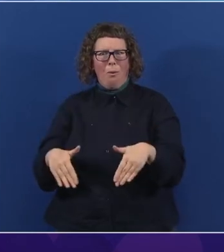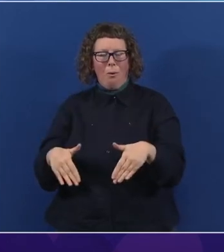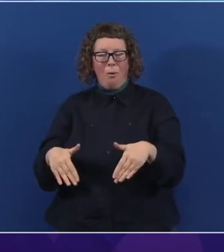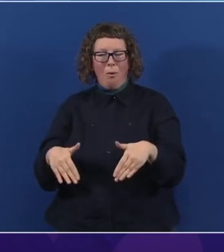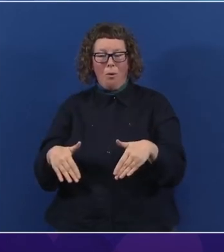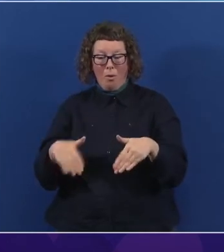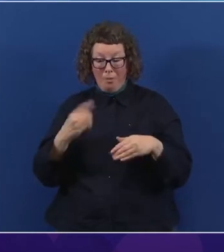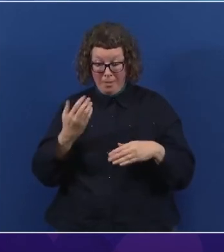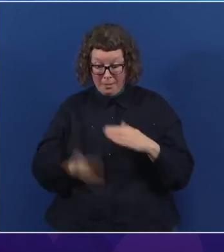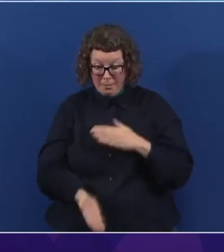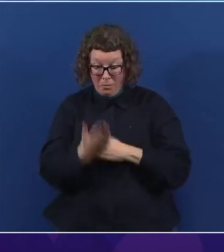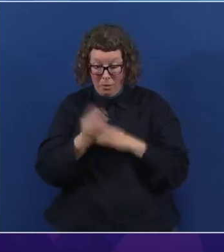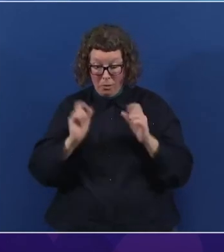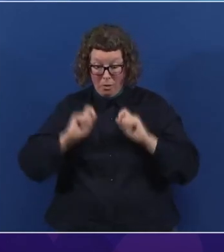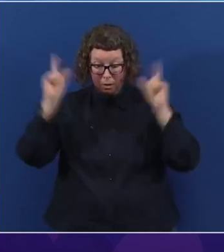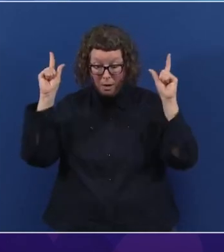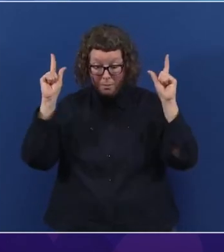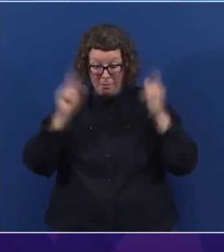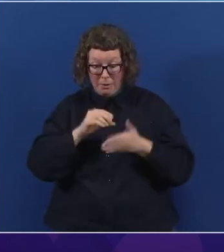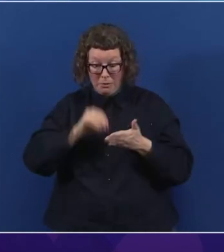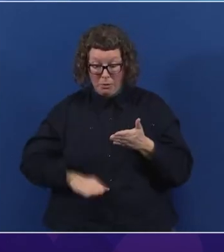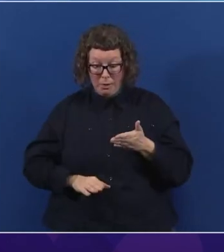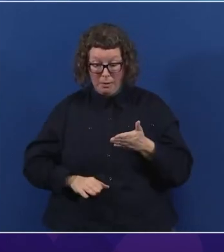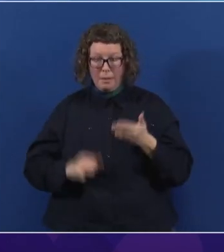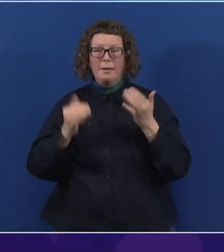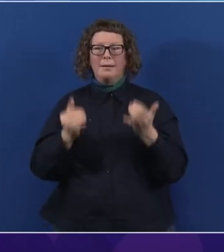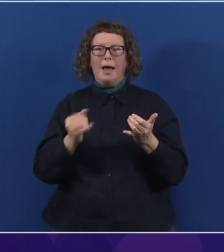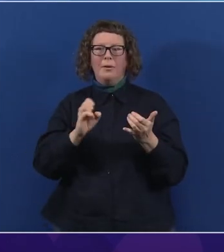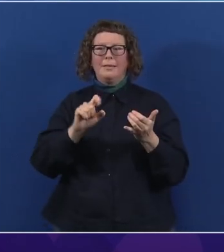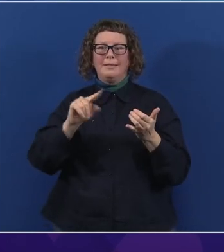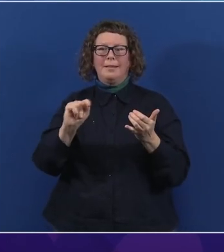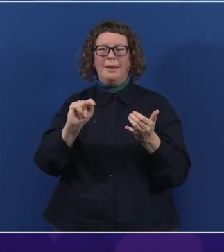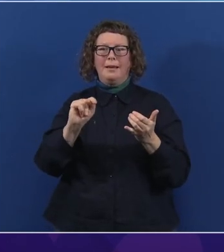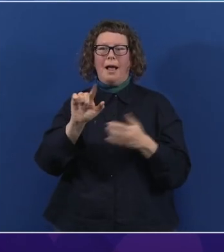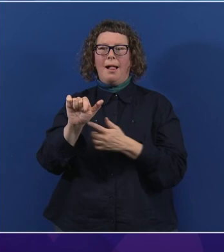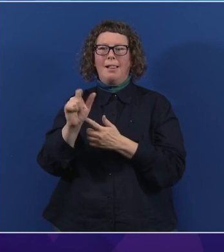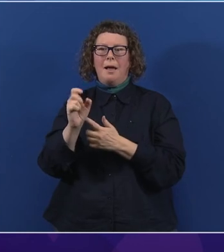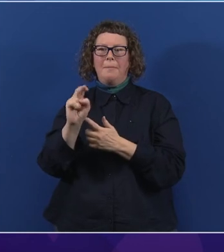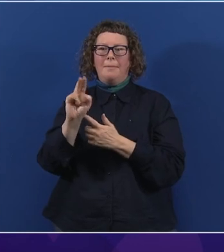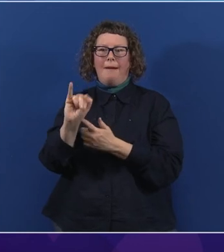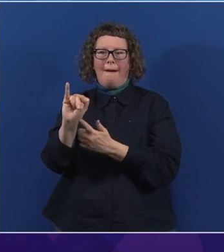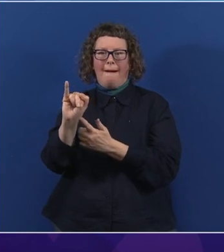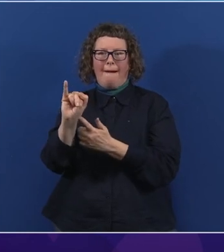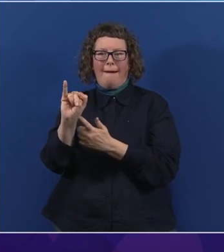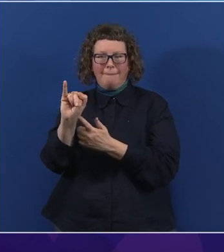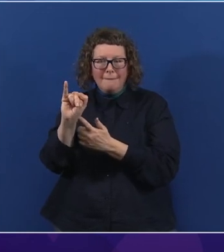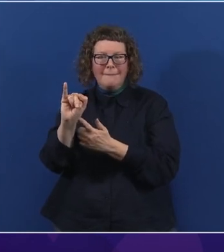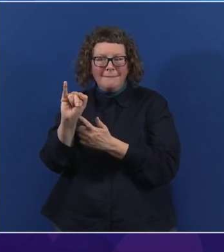You woke up SAIT students. Now, you are alumni.